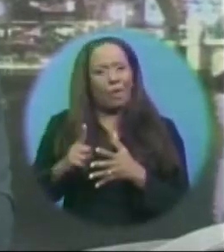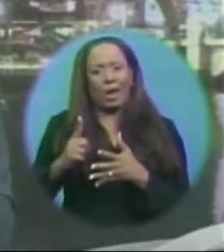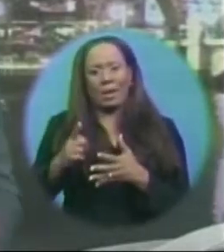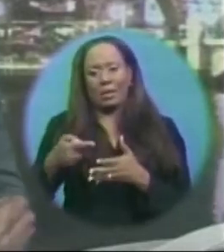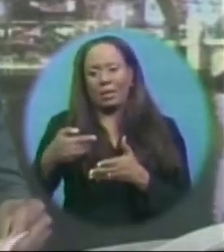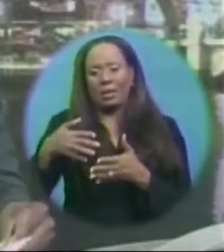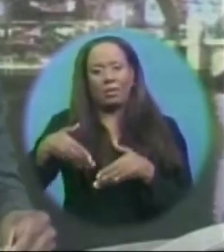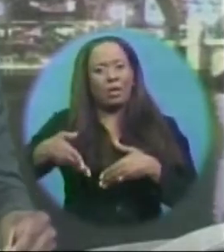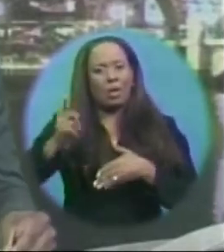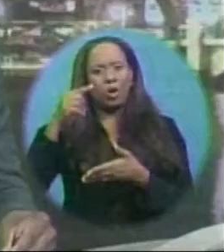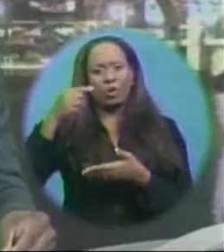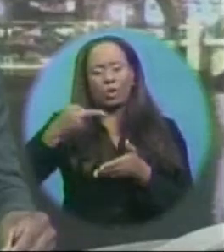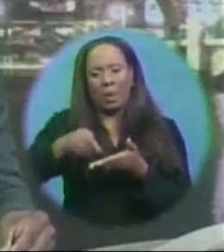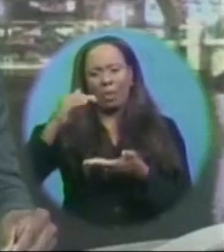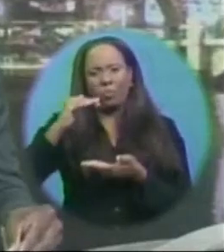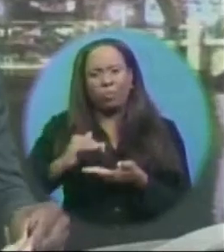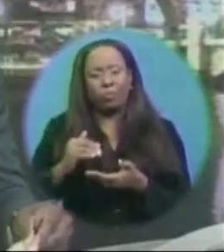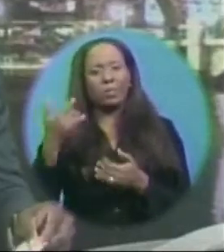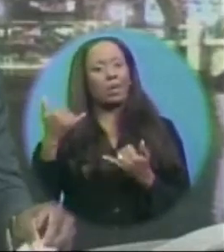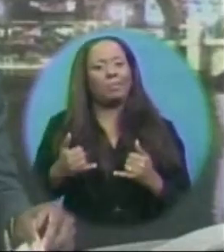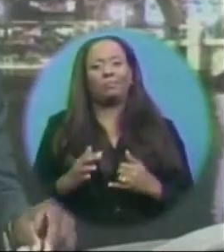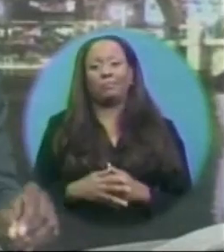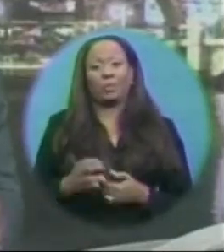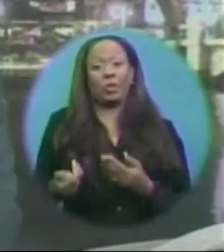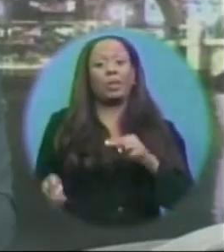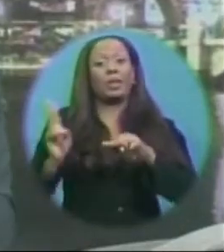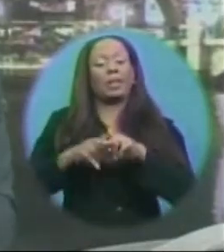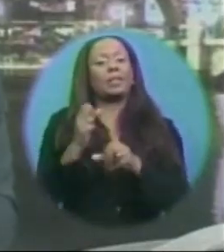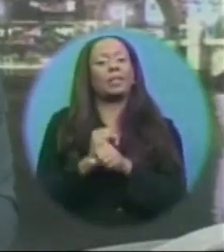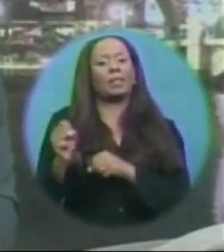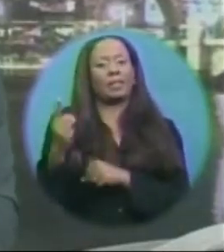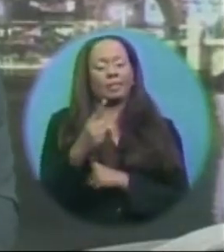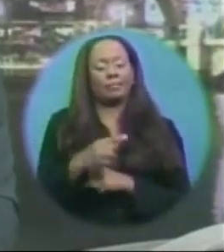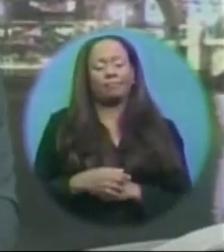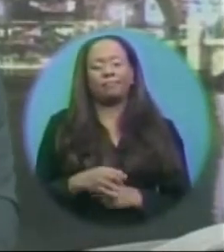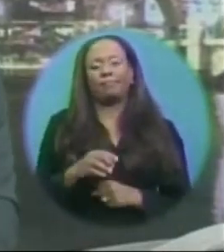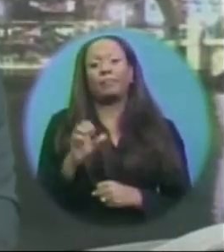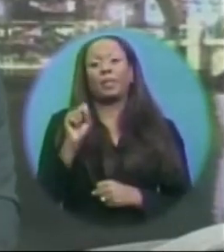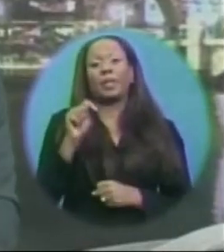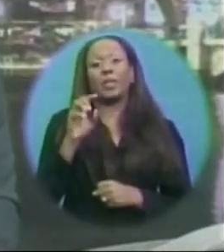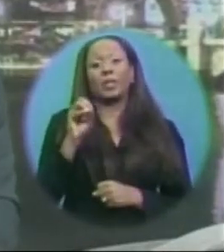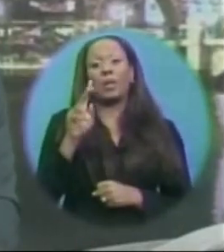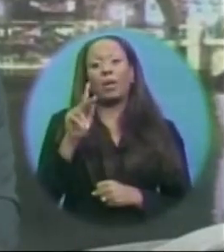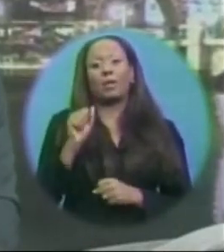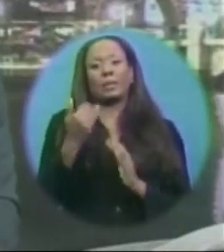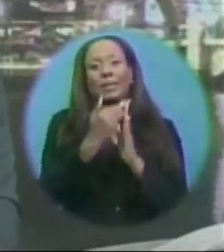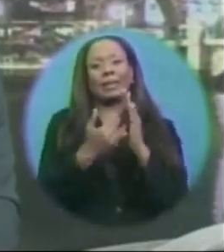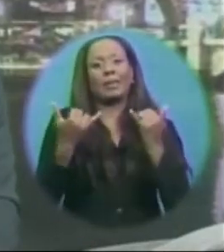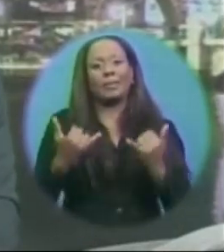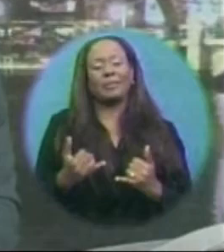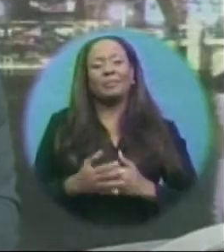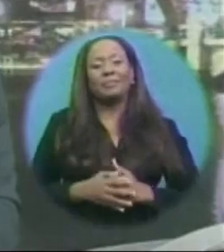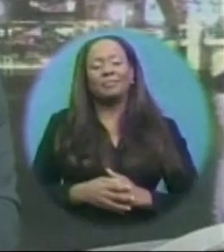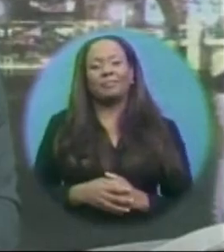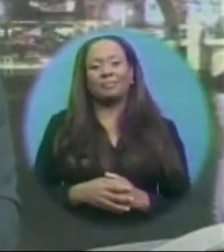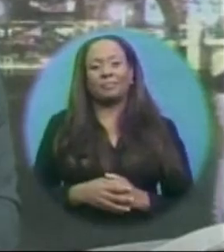cost. Time now to take a look at how stocks traded on selected exchanges across the region.